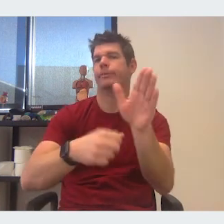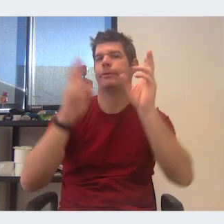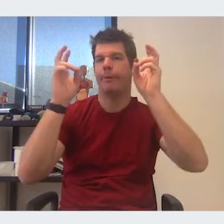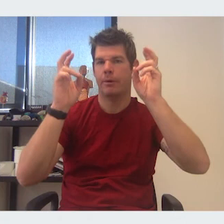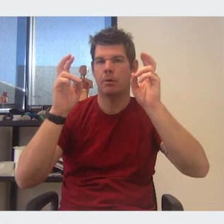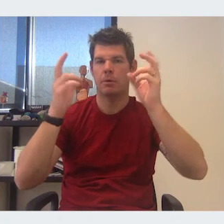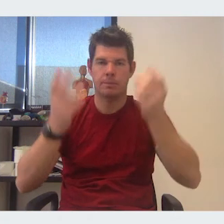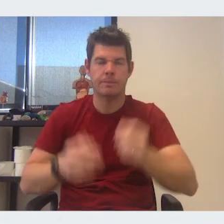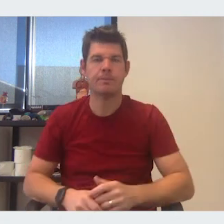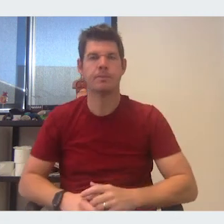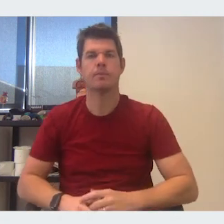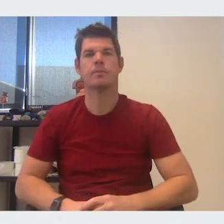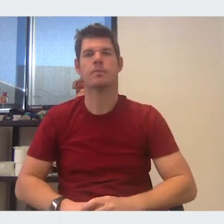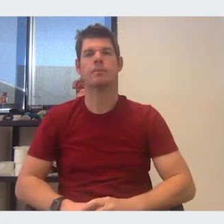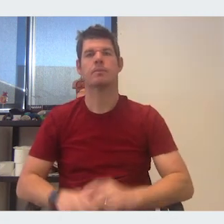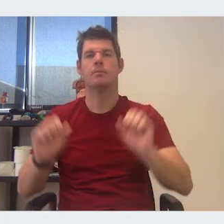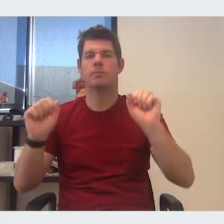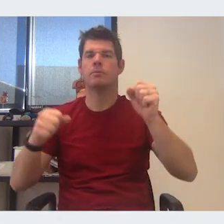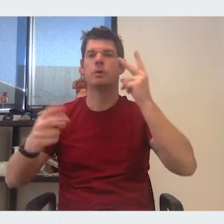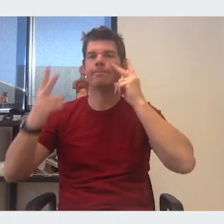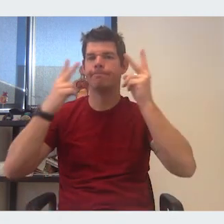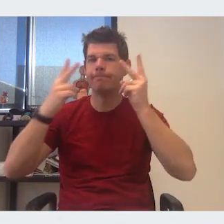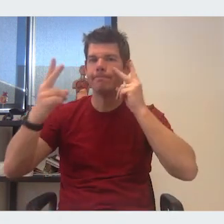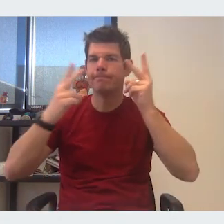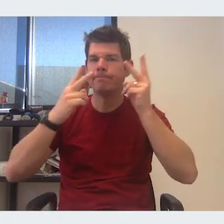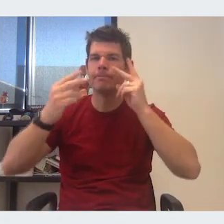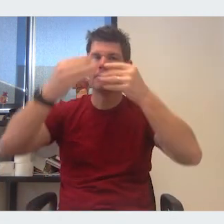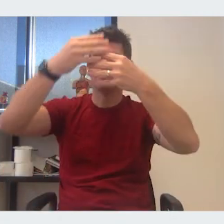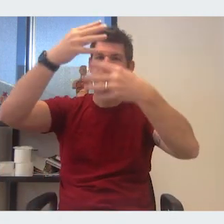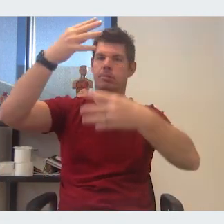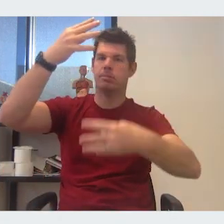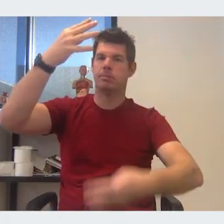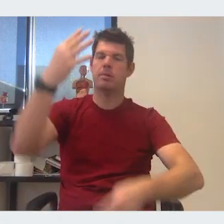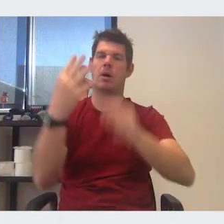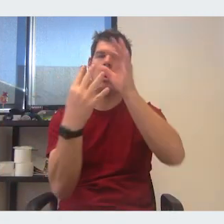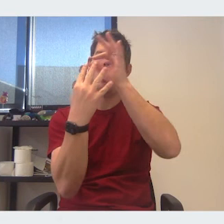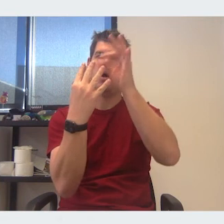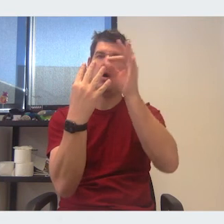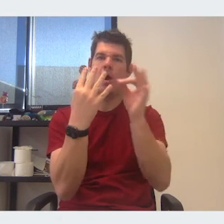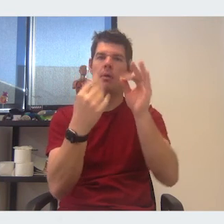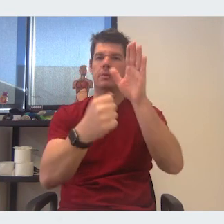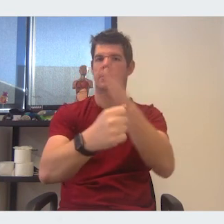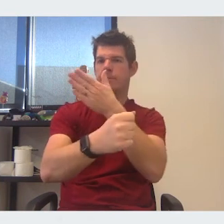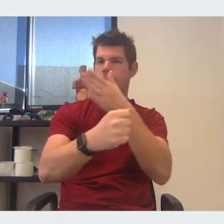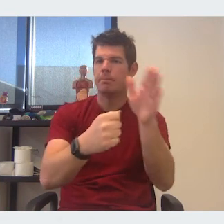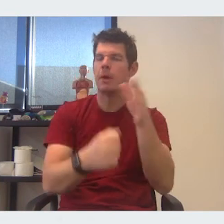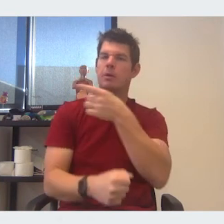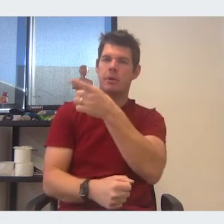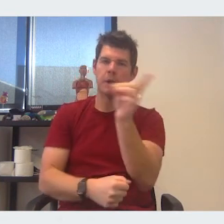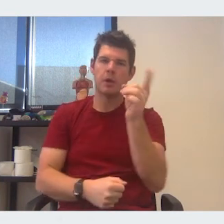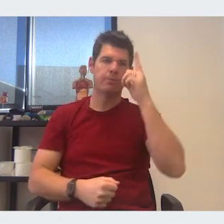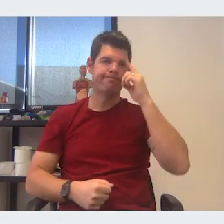button, and you will see that they have these preset kind of melodies that you could be able to